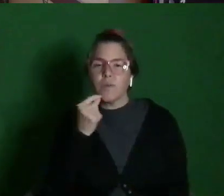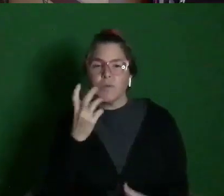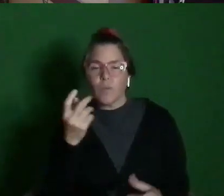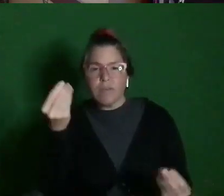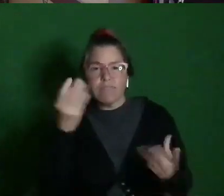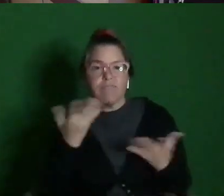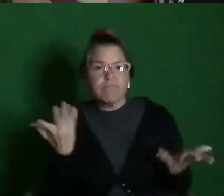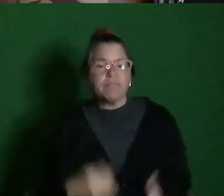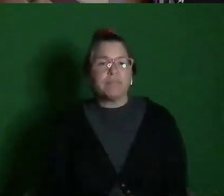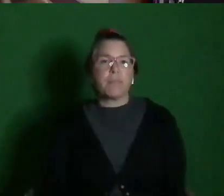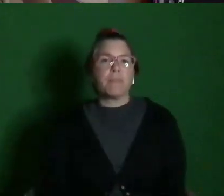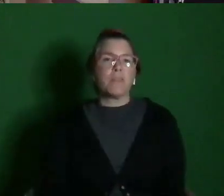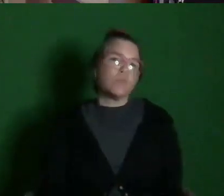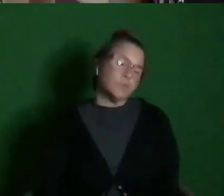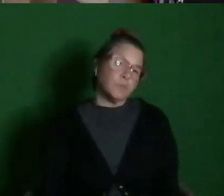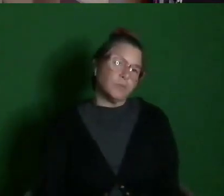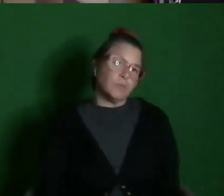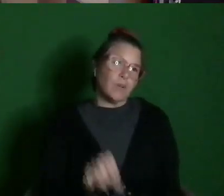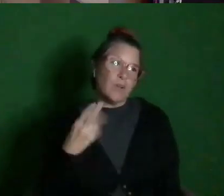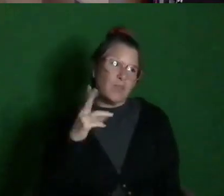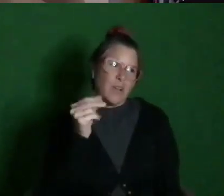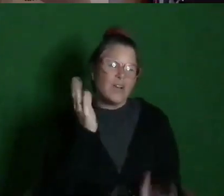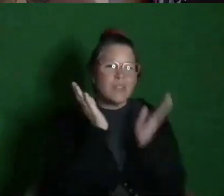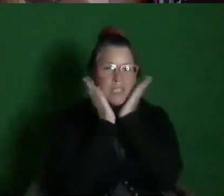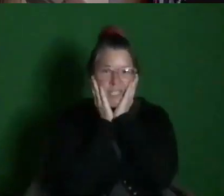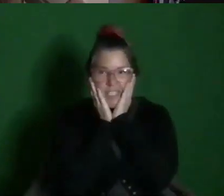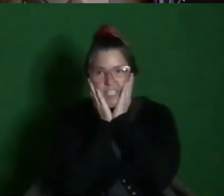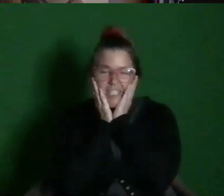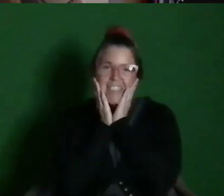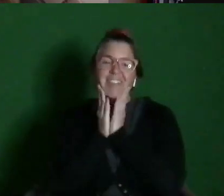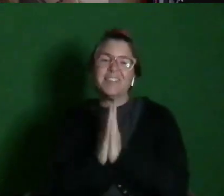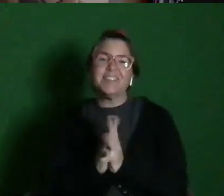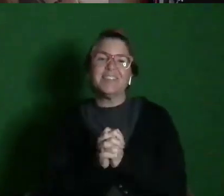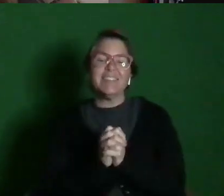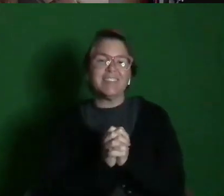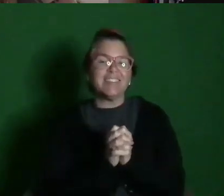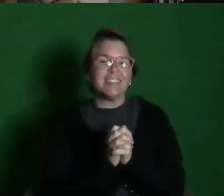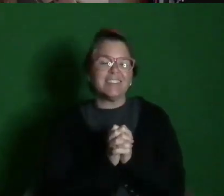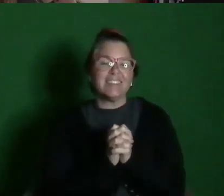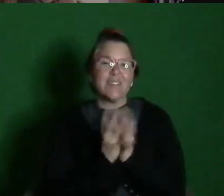today? Ooh, oh no. Now I have to again to be very cool.